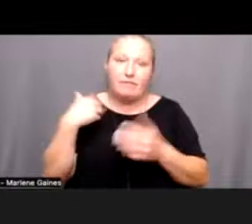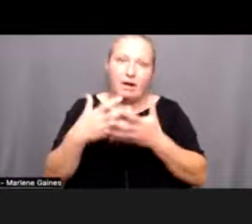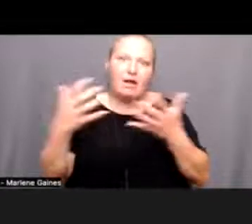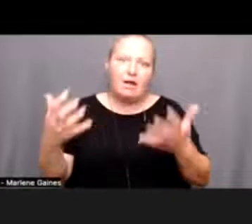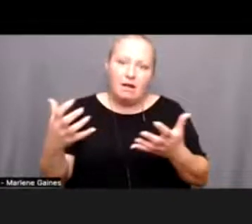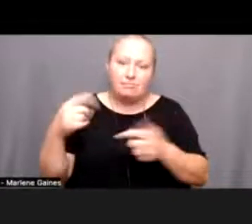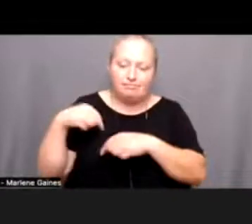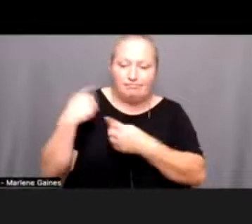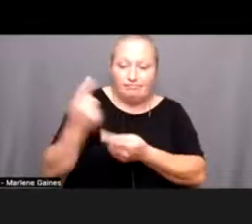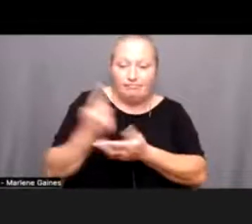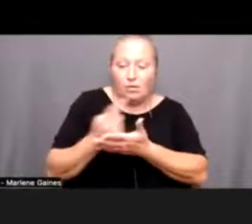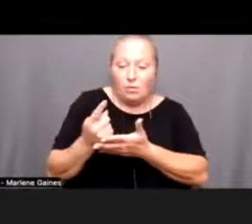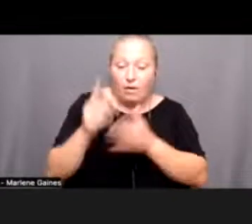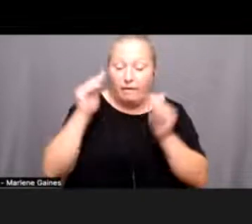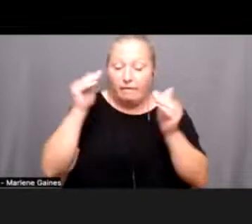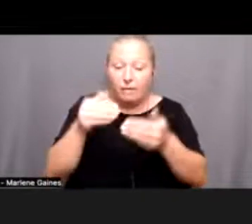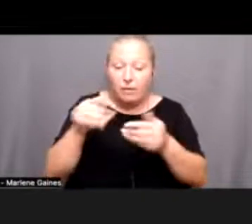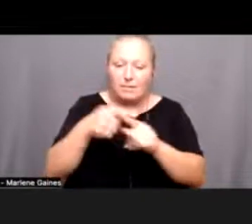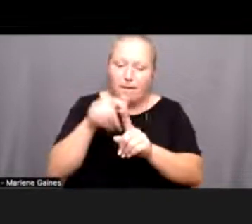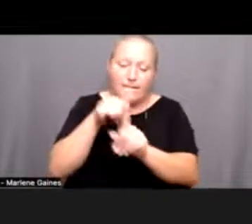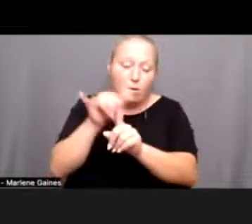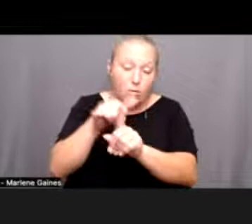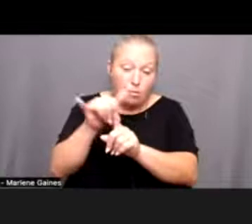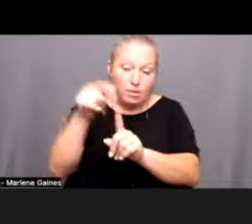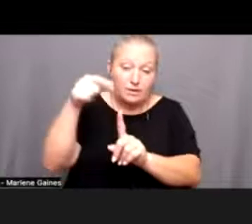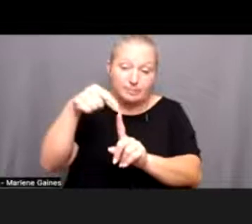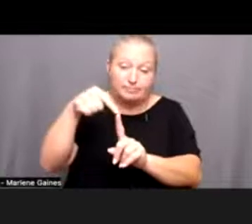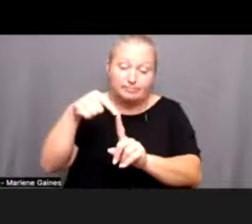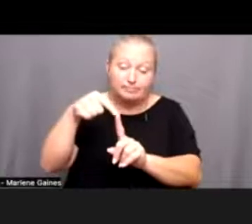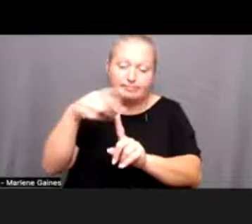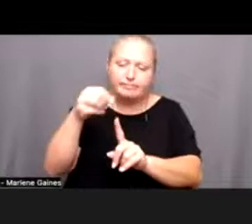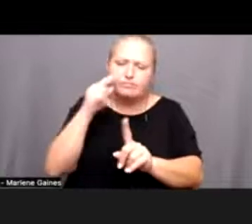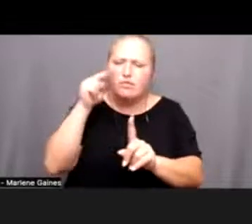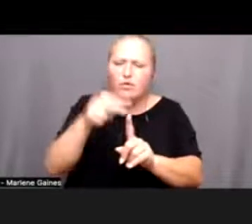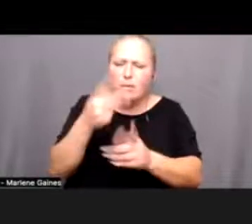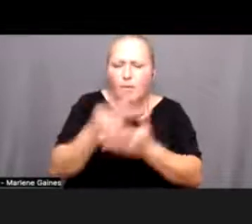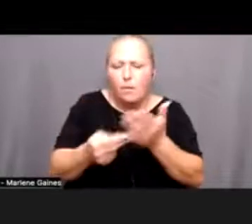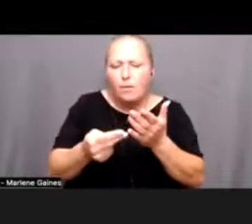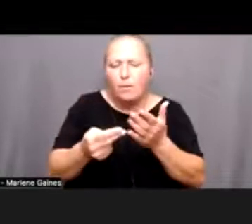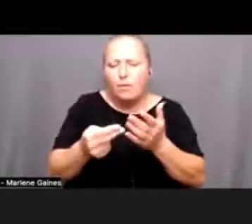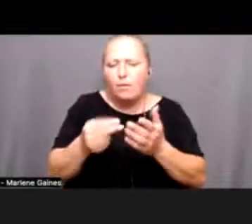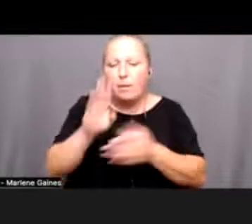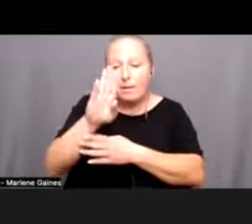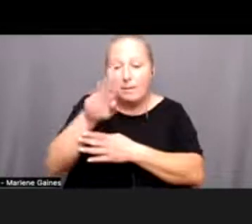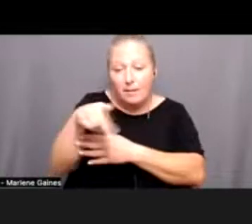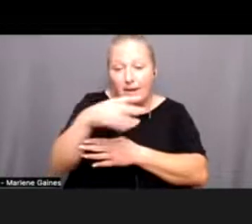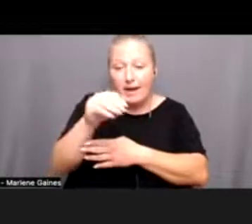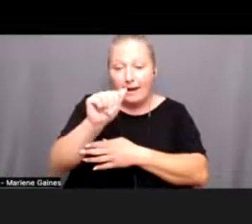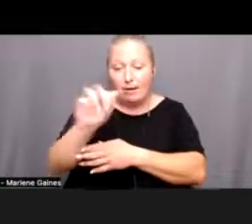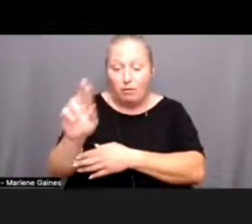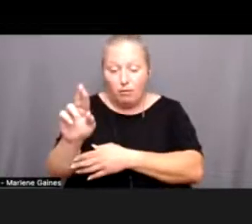This past week, the focus was around bullying and looking at both the BP and